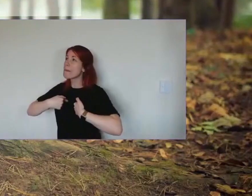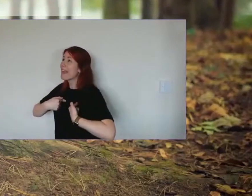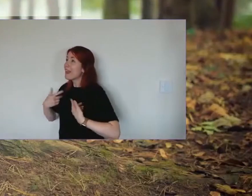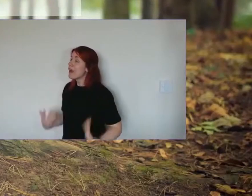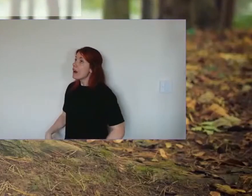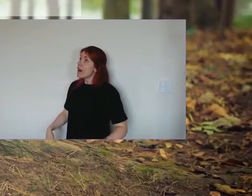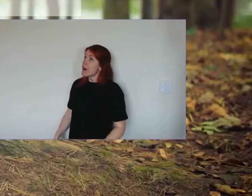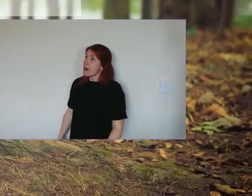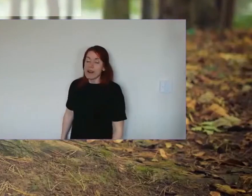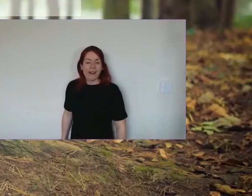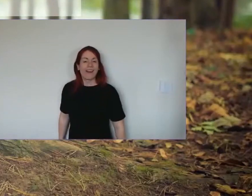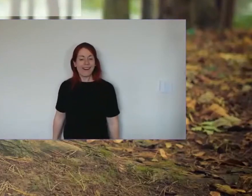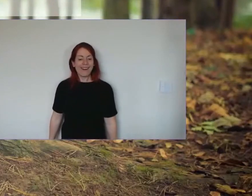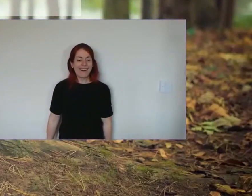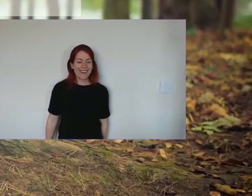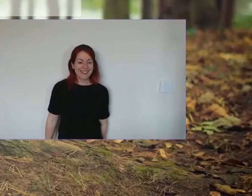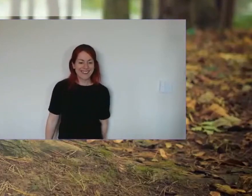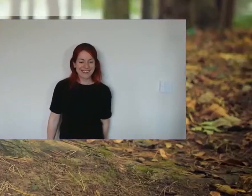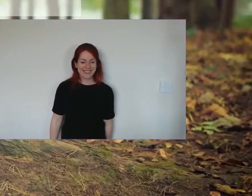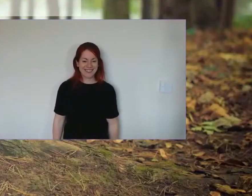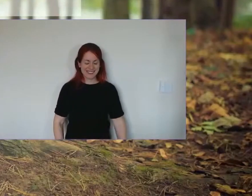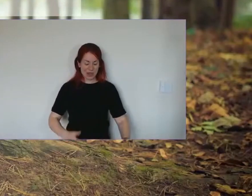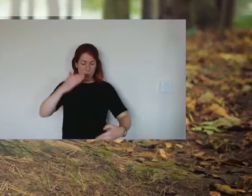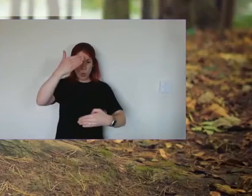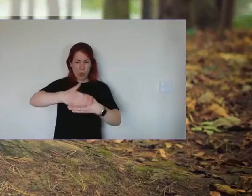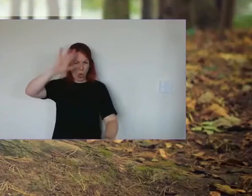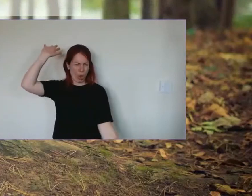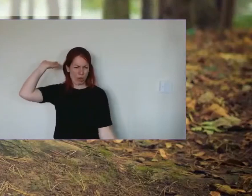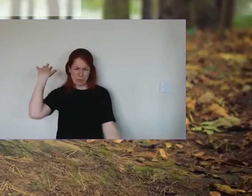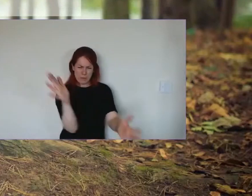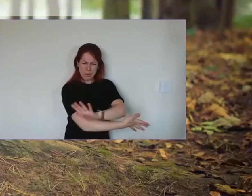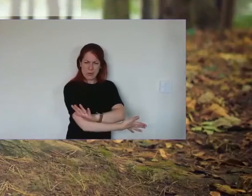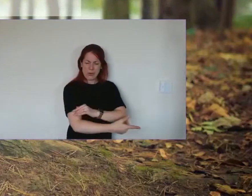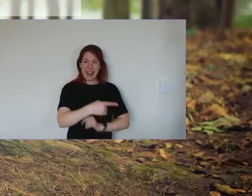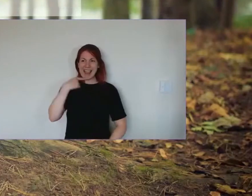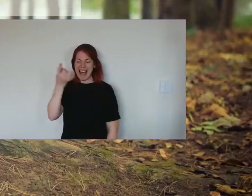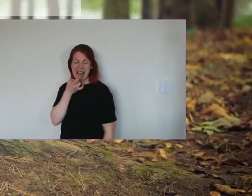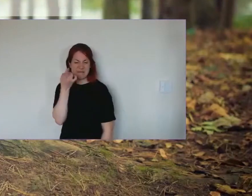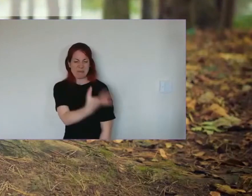No wall you won't kick down.